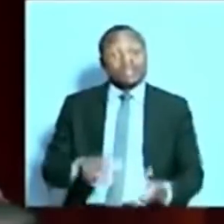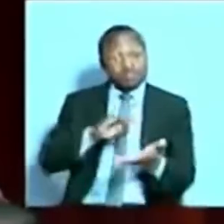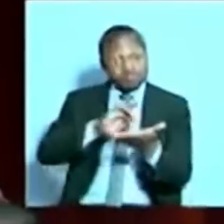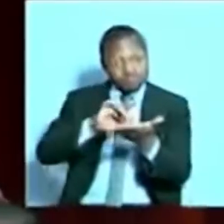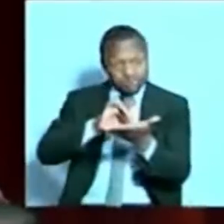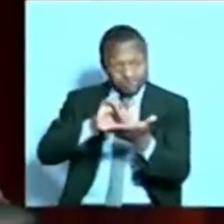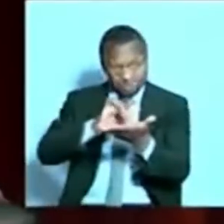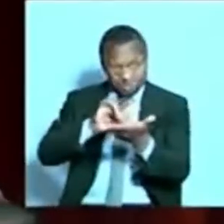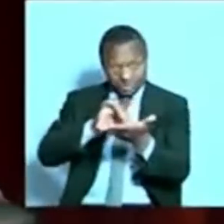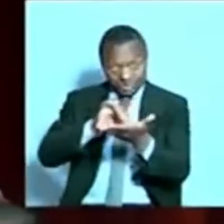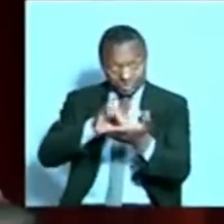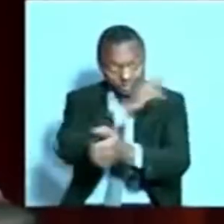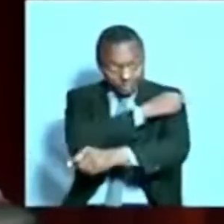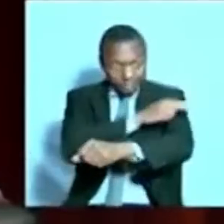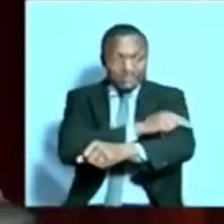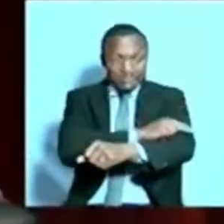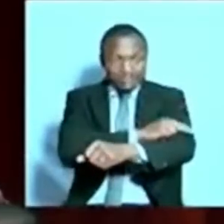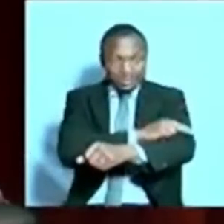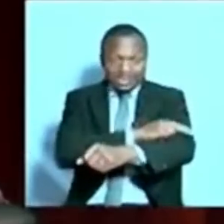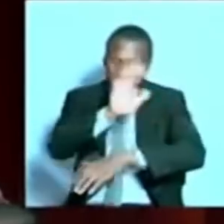the levels have increased,